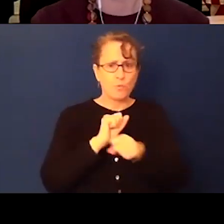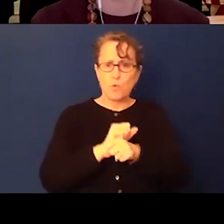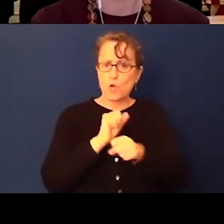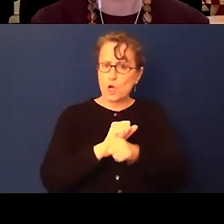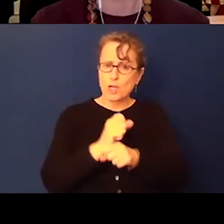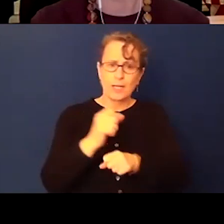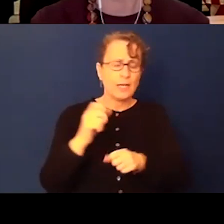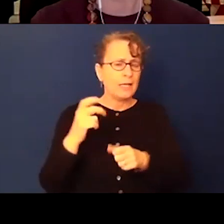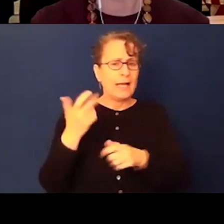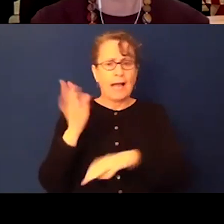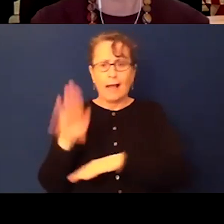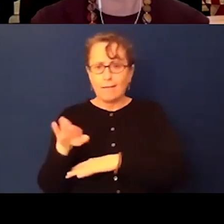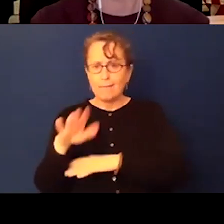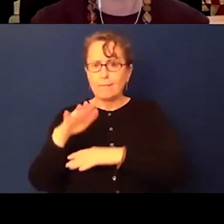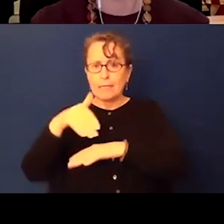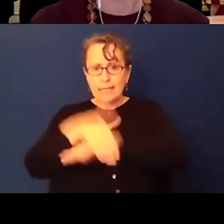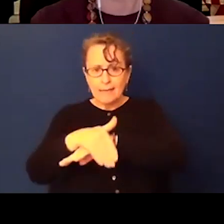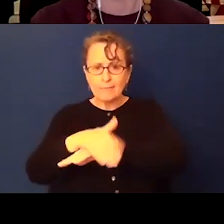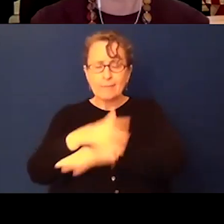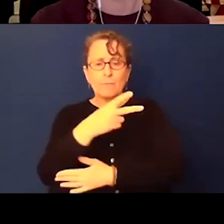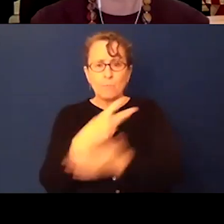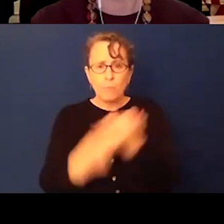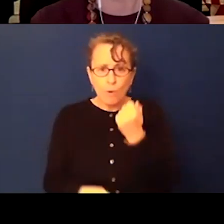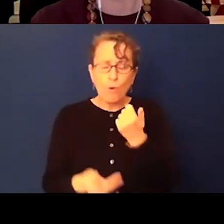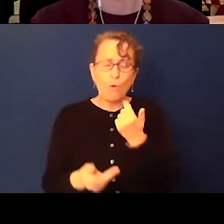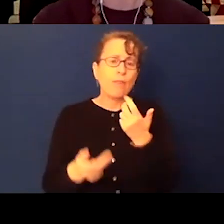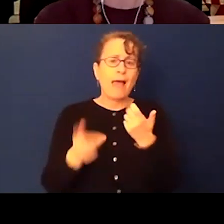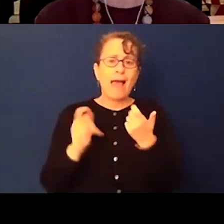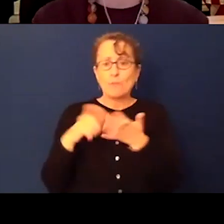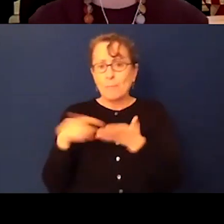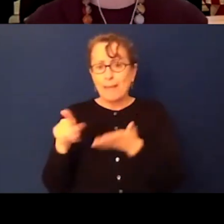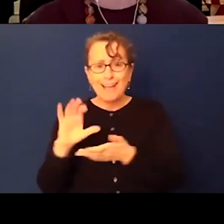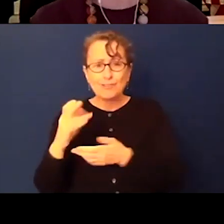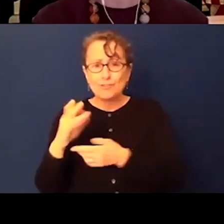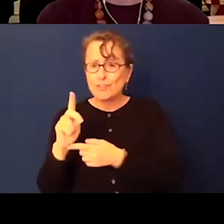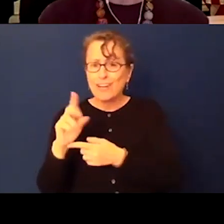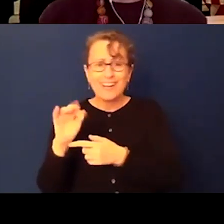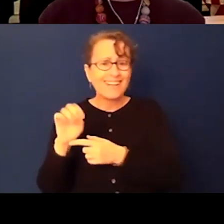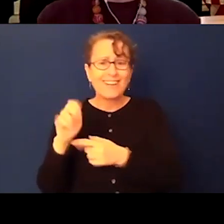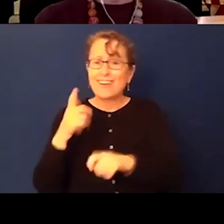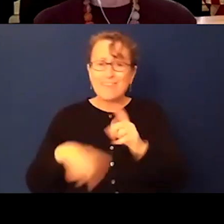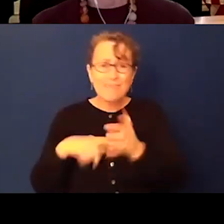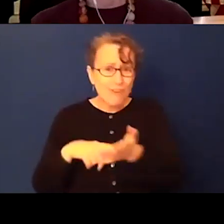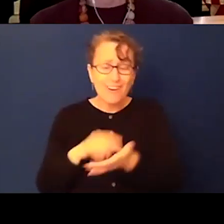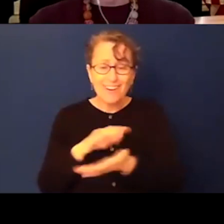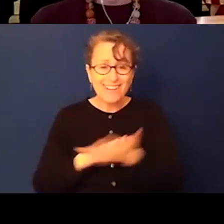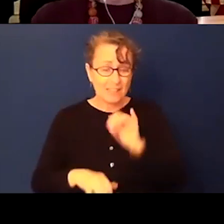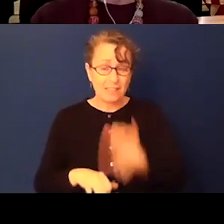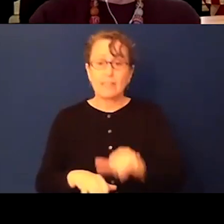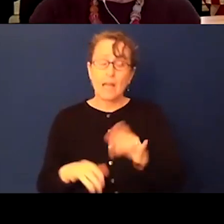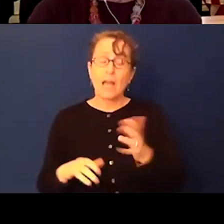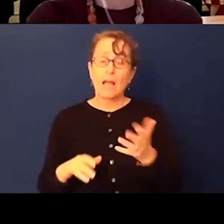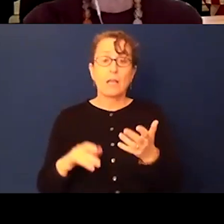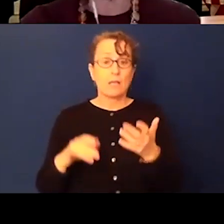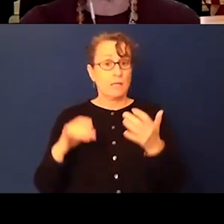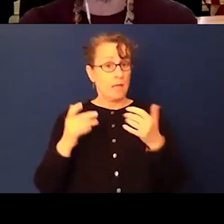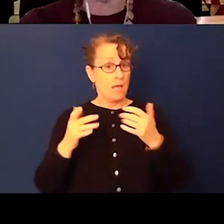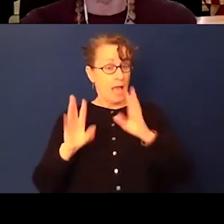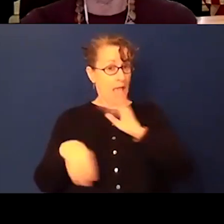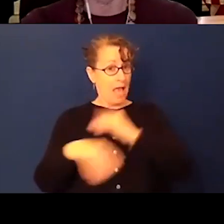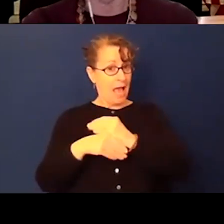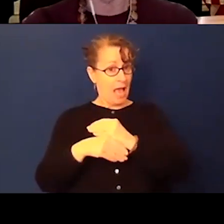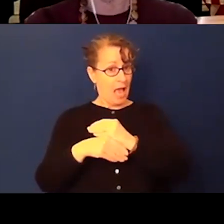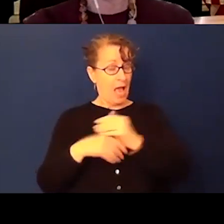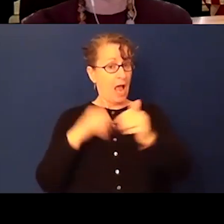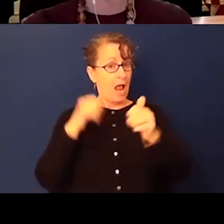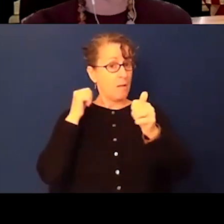the select board to have less reason to be discouraged about that, both related to the amount of the stipend and